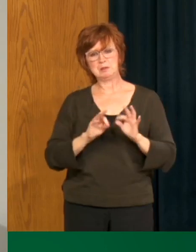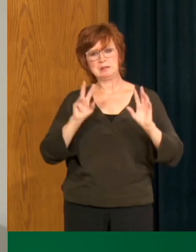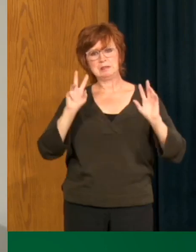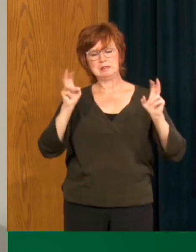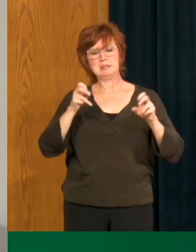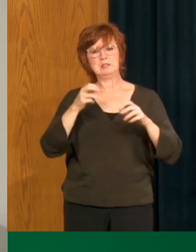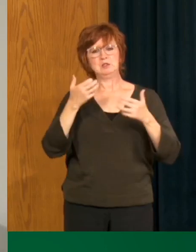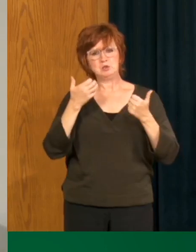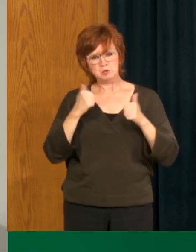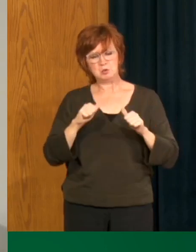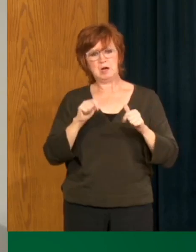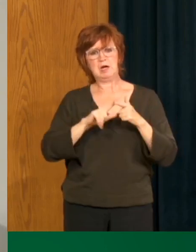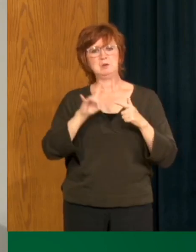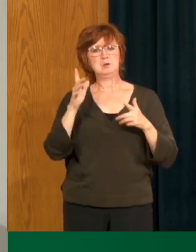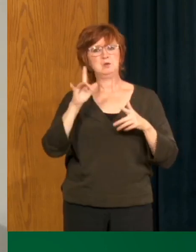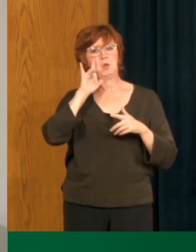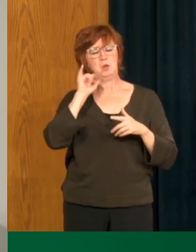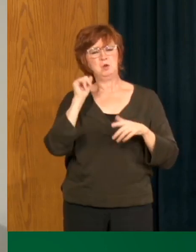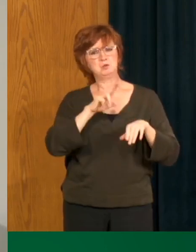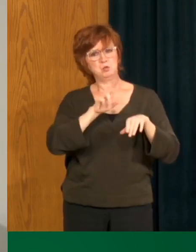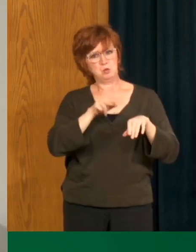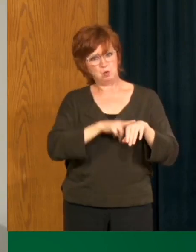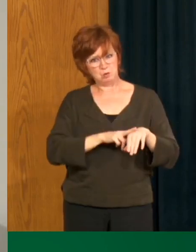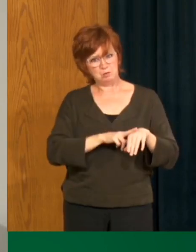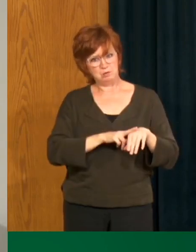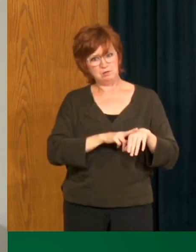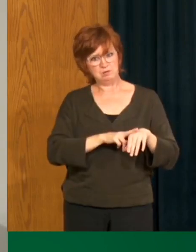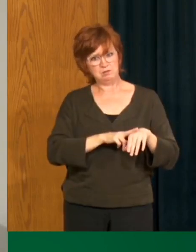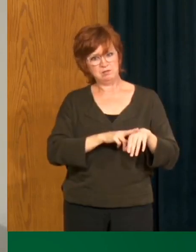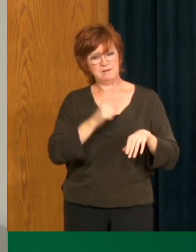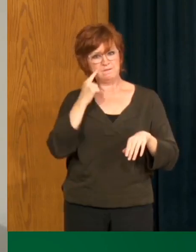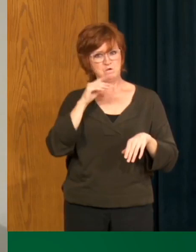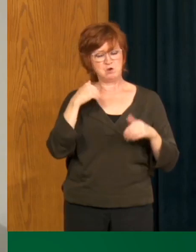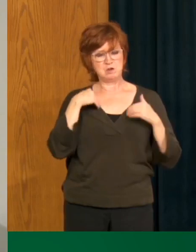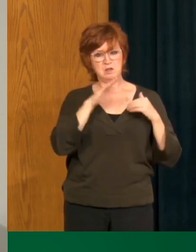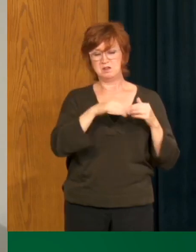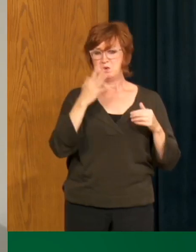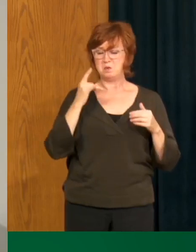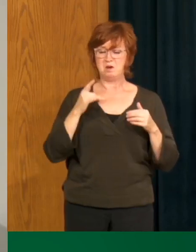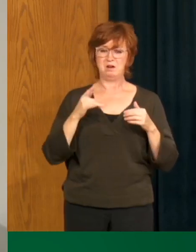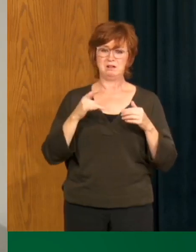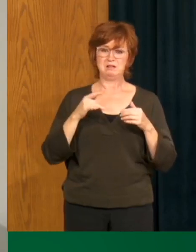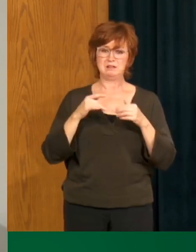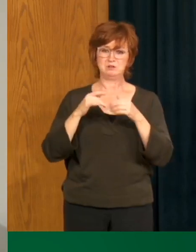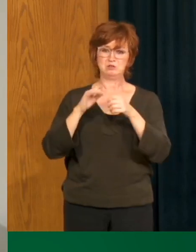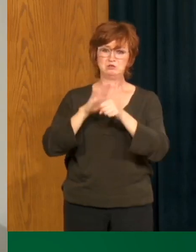as possible. So there can't be a lot of stress on physical distancing,